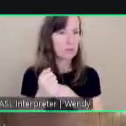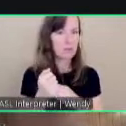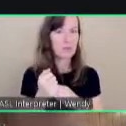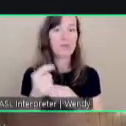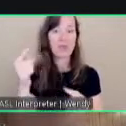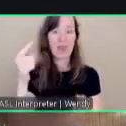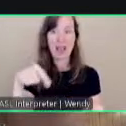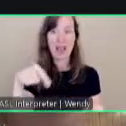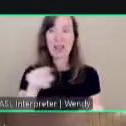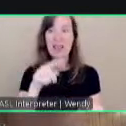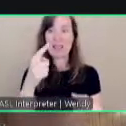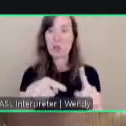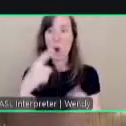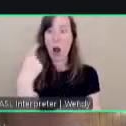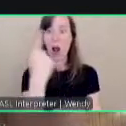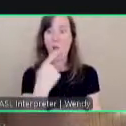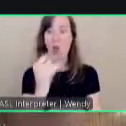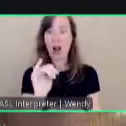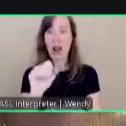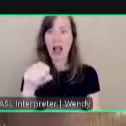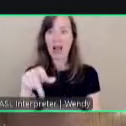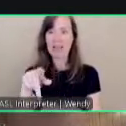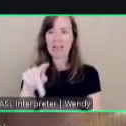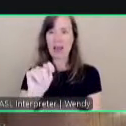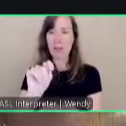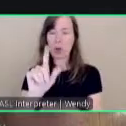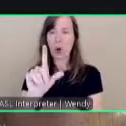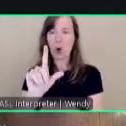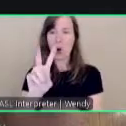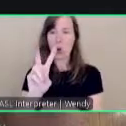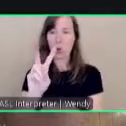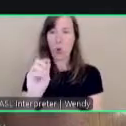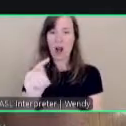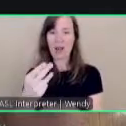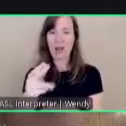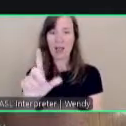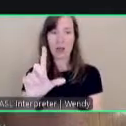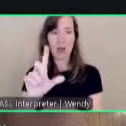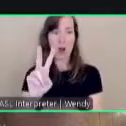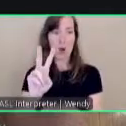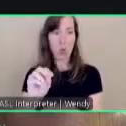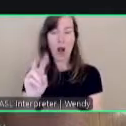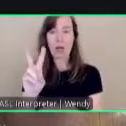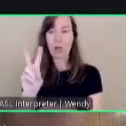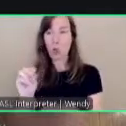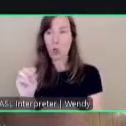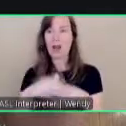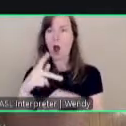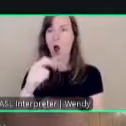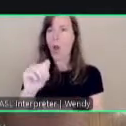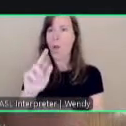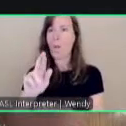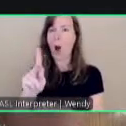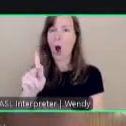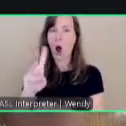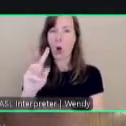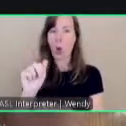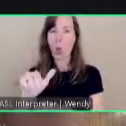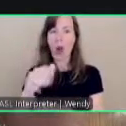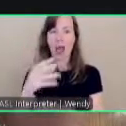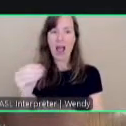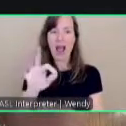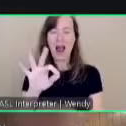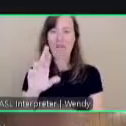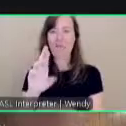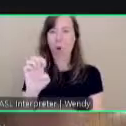it looked like September 20th, 2020 on Parkway and Forest. An